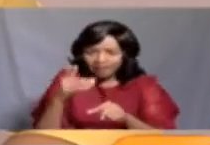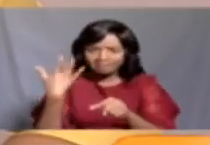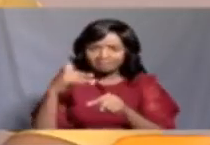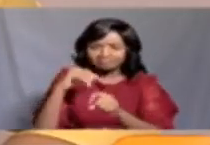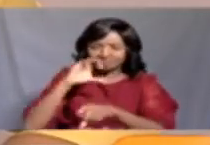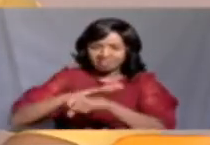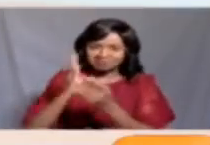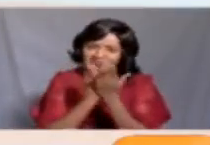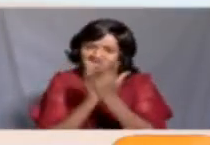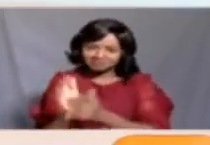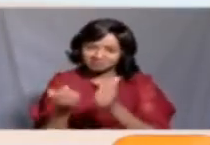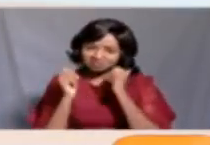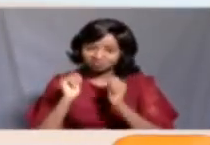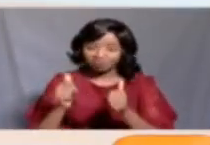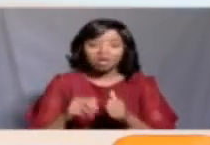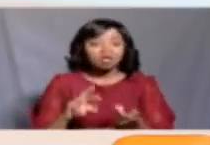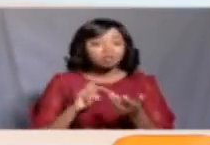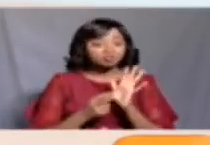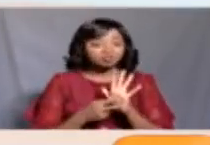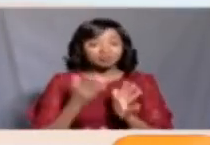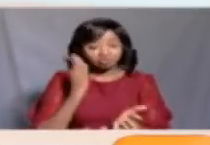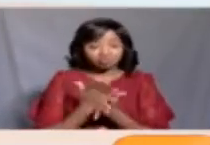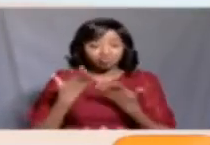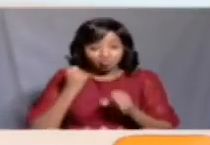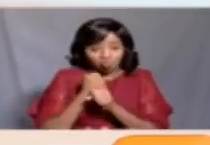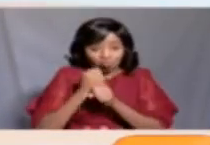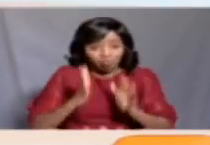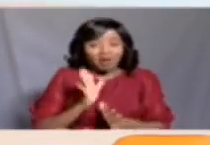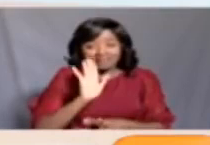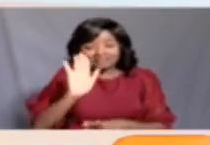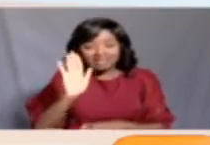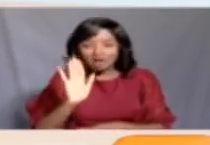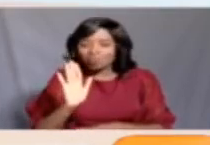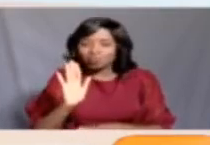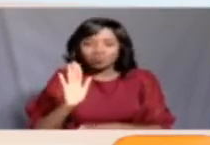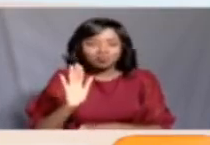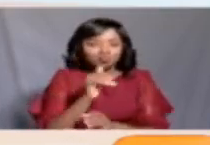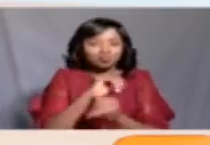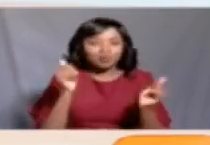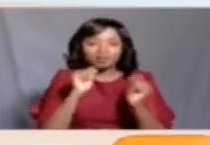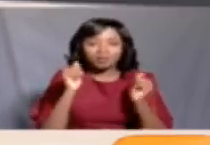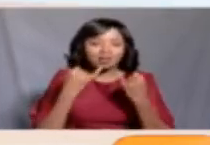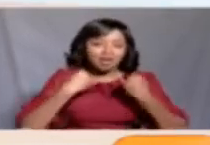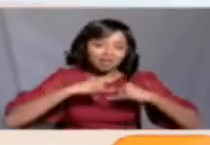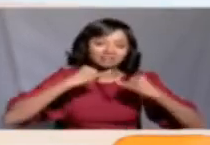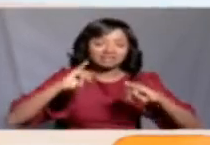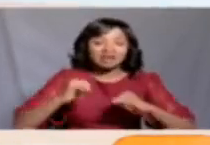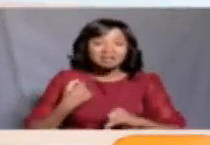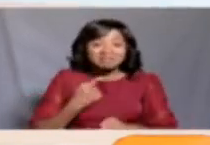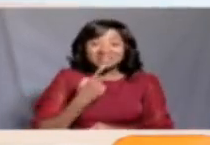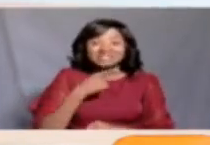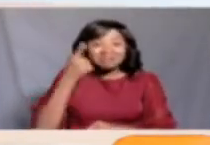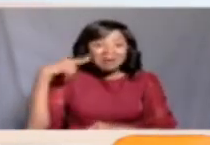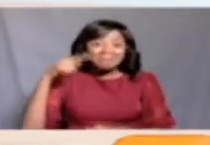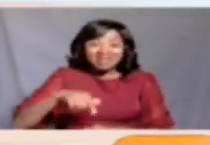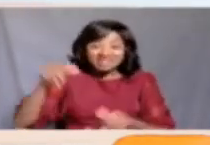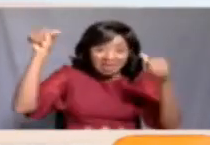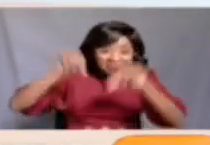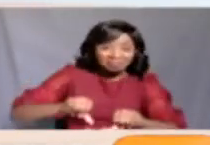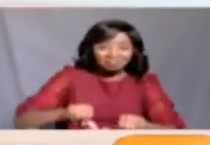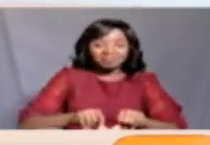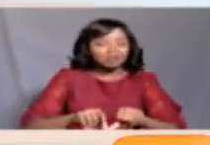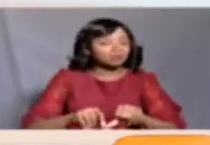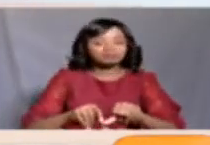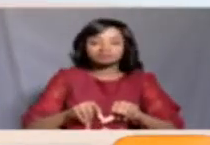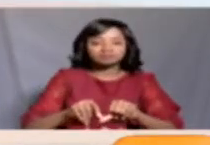I want to say that the people who are there are actually really trying. And I'm never going to be on the bandwagon of anyone who says Mathare is horrible, because I think